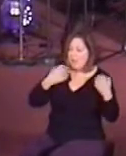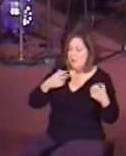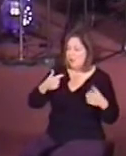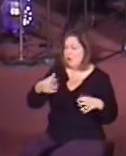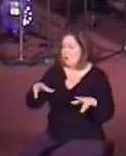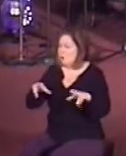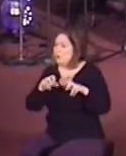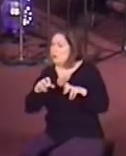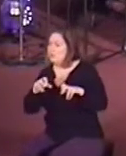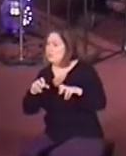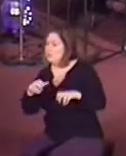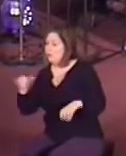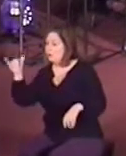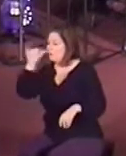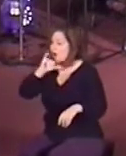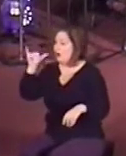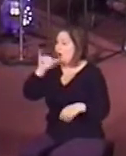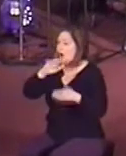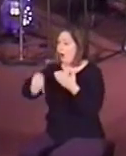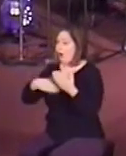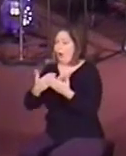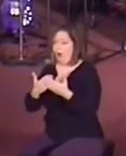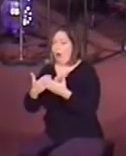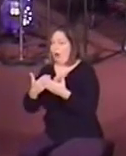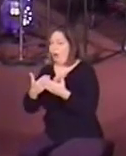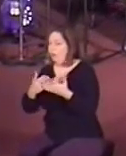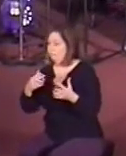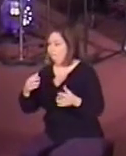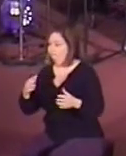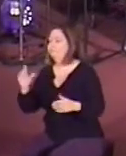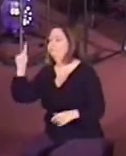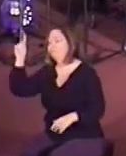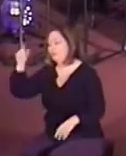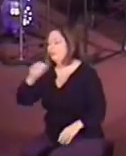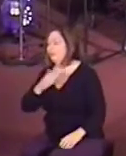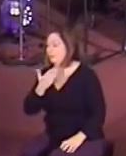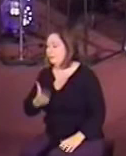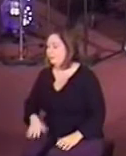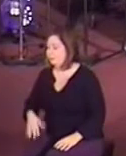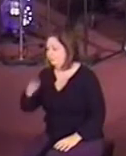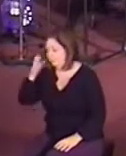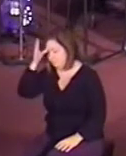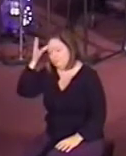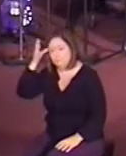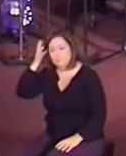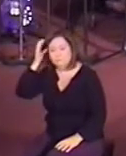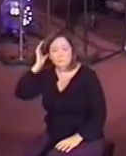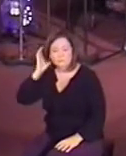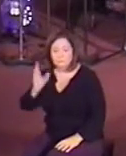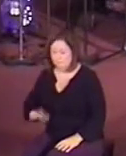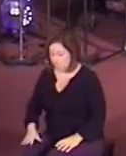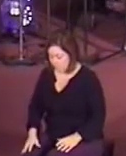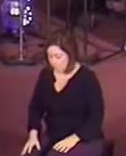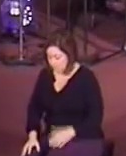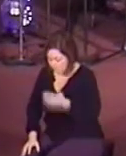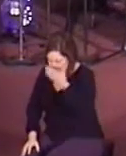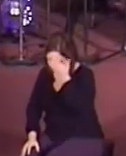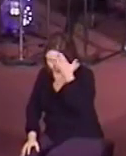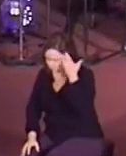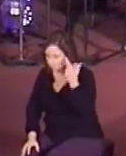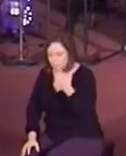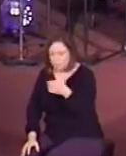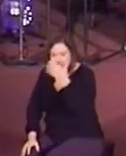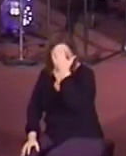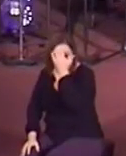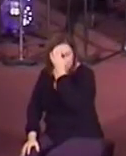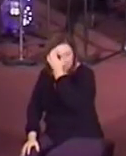and all of that are mere flea bites in comparison. It was through pride that the devil became the devil. Pride leads us to every